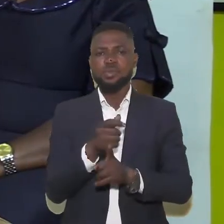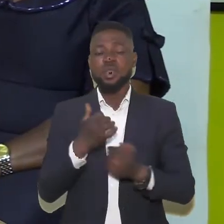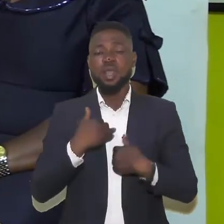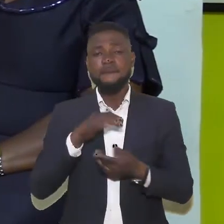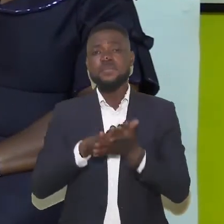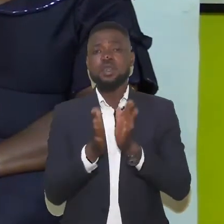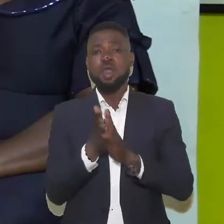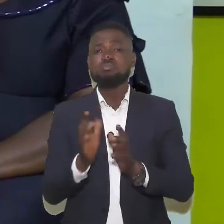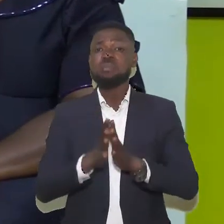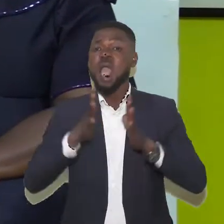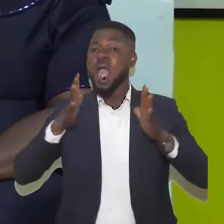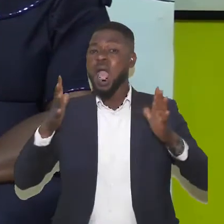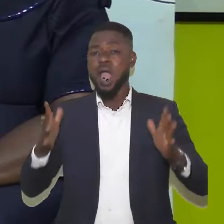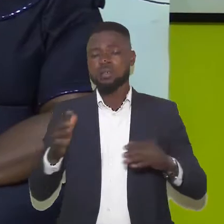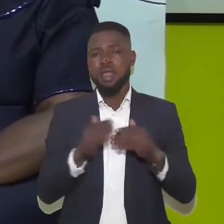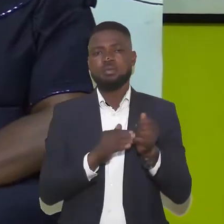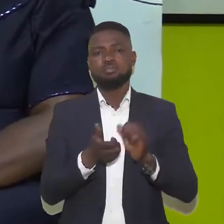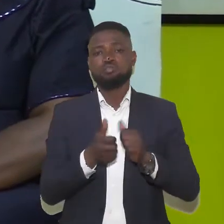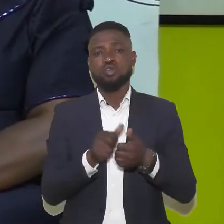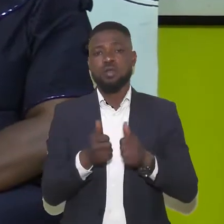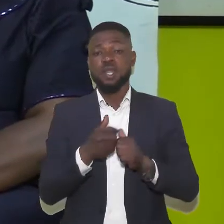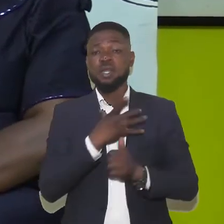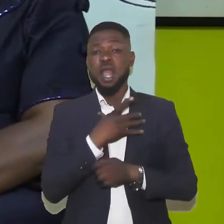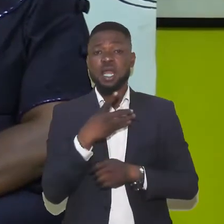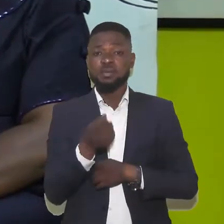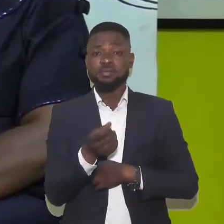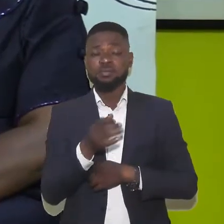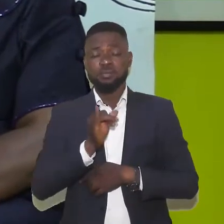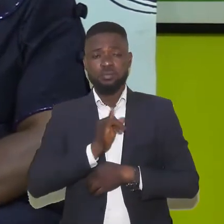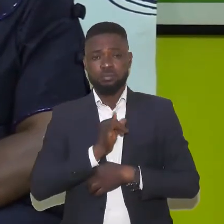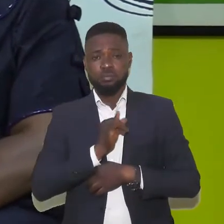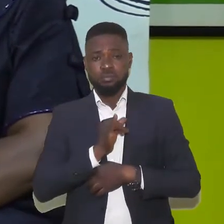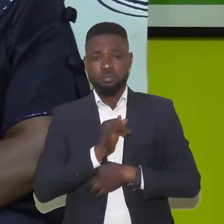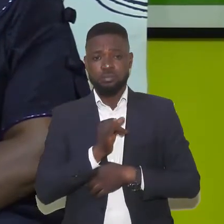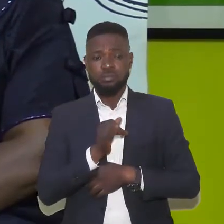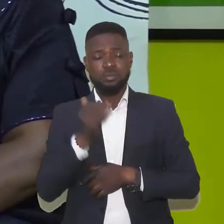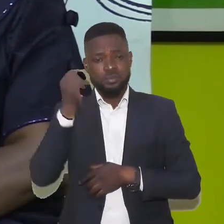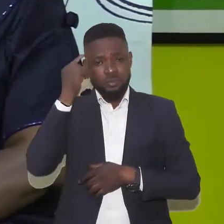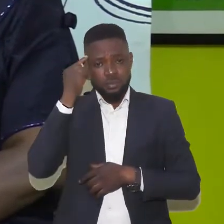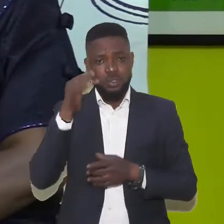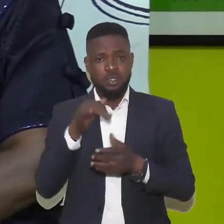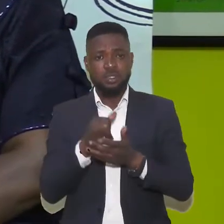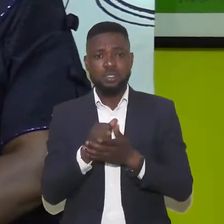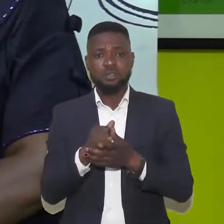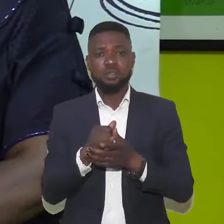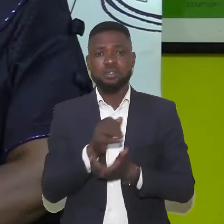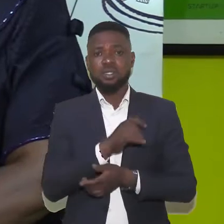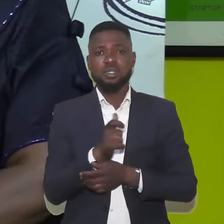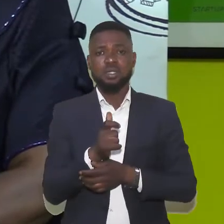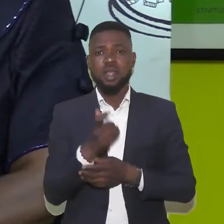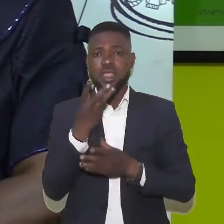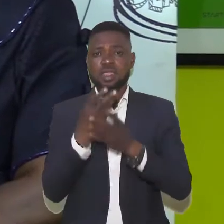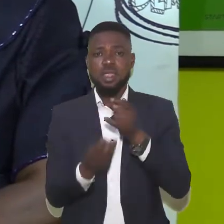become quite an issue, and I believe that